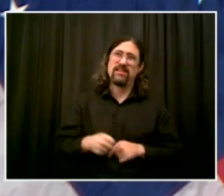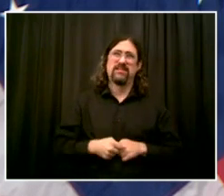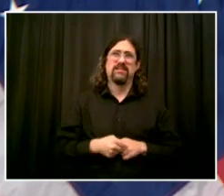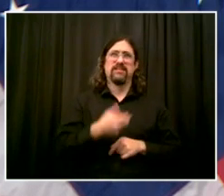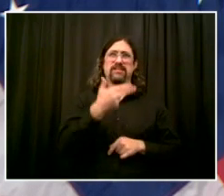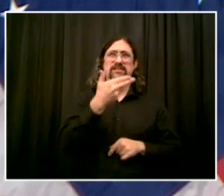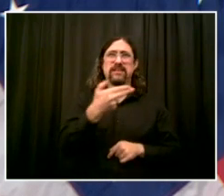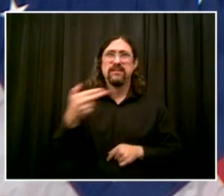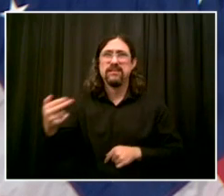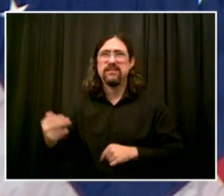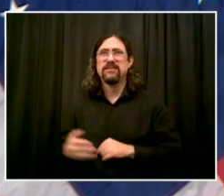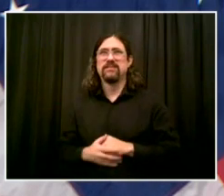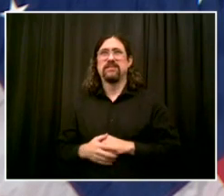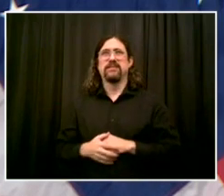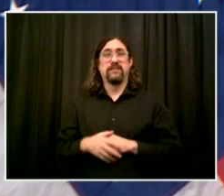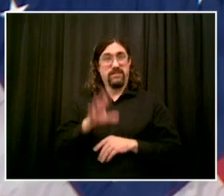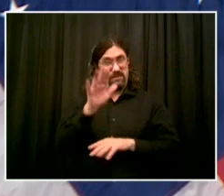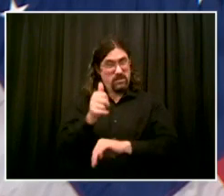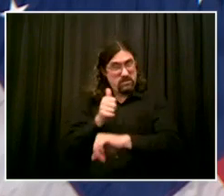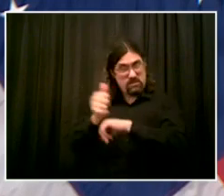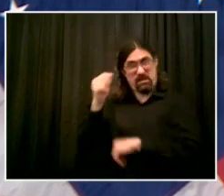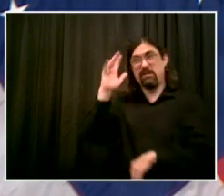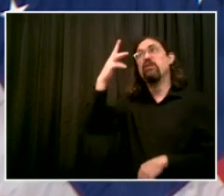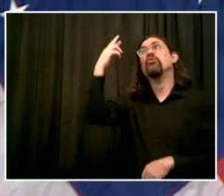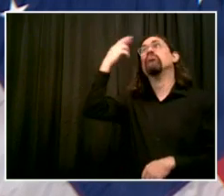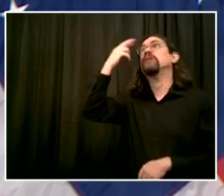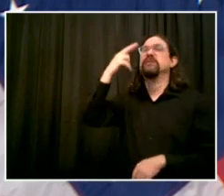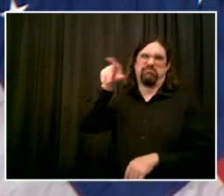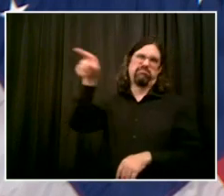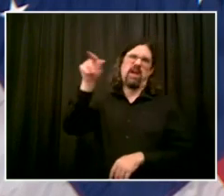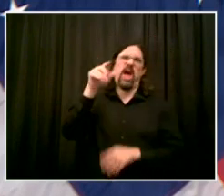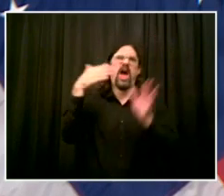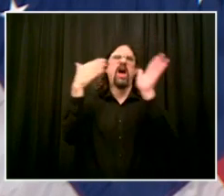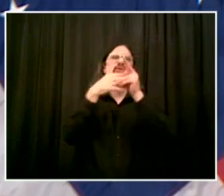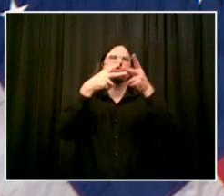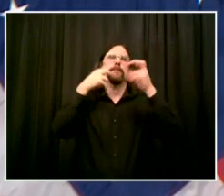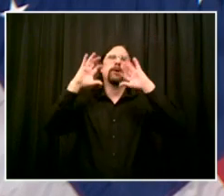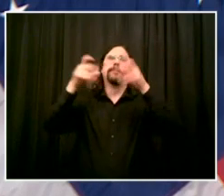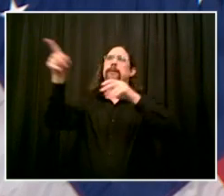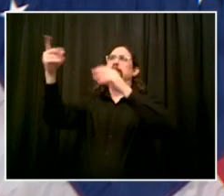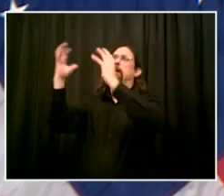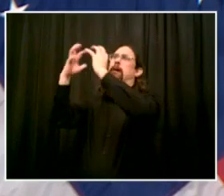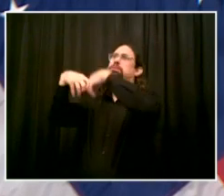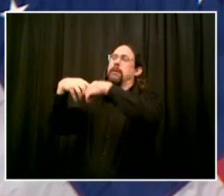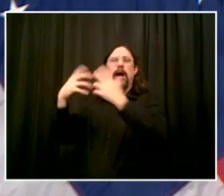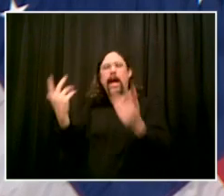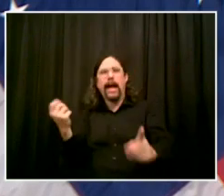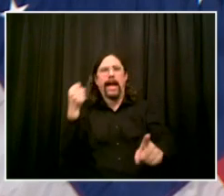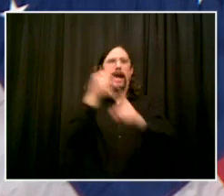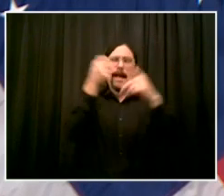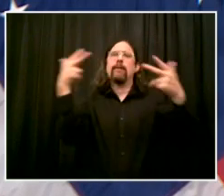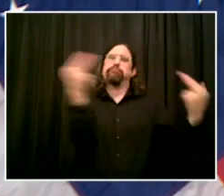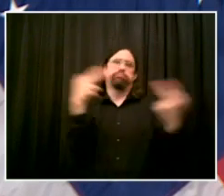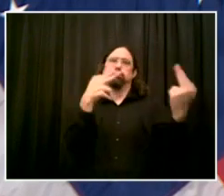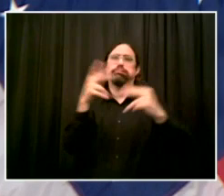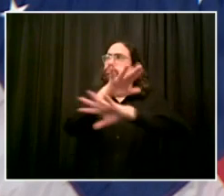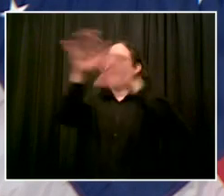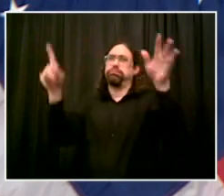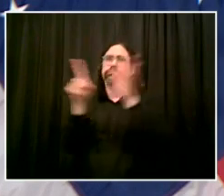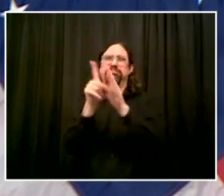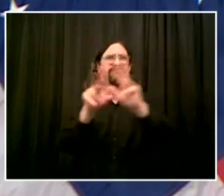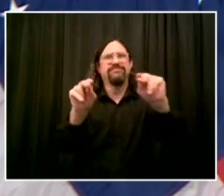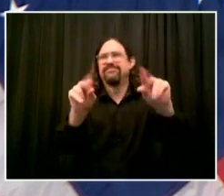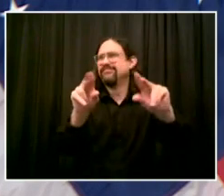to include protests, COVID, and other factors, goes well beyond just a small number